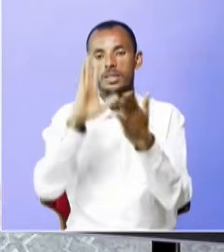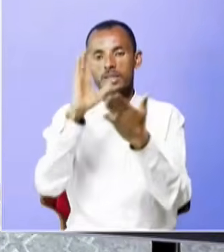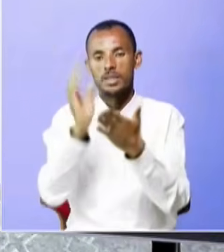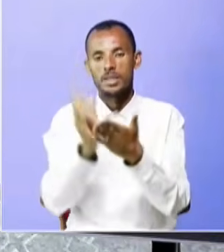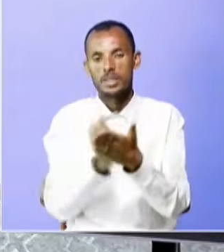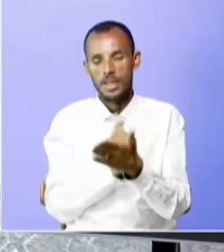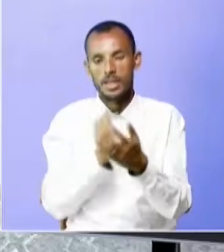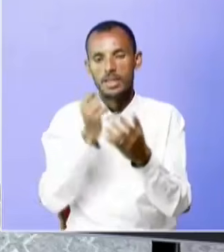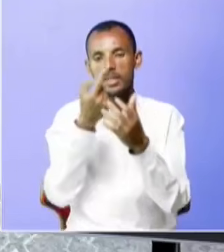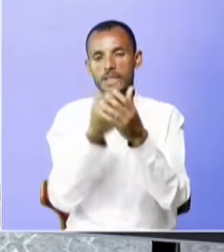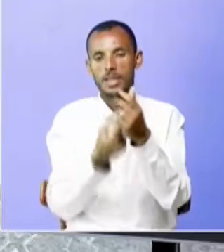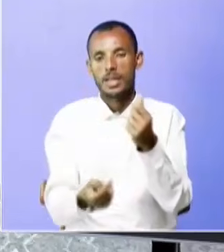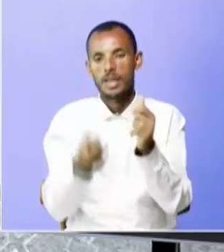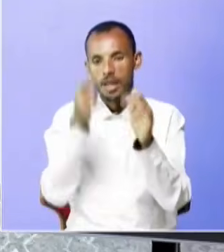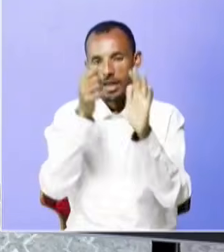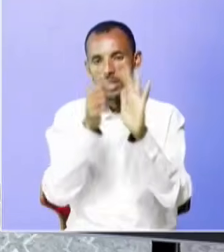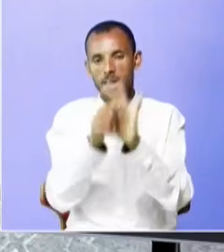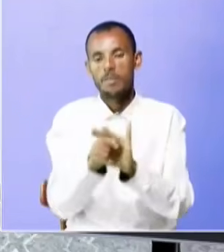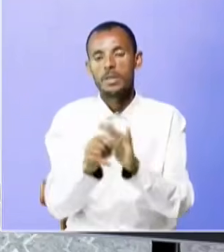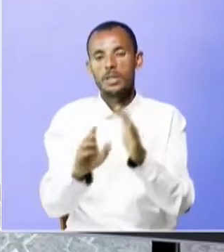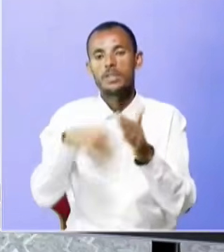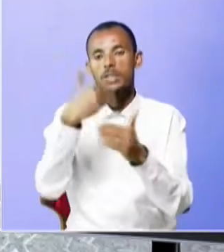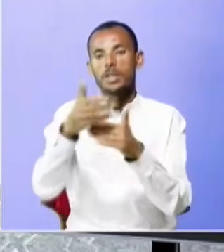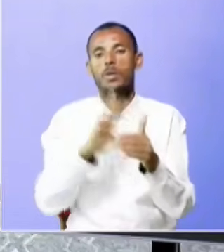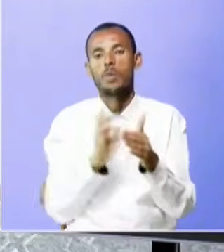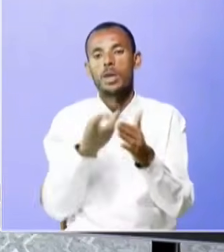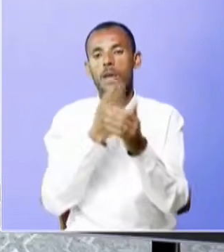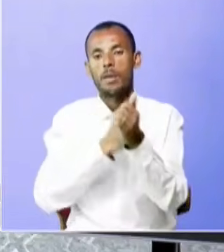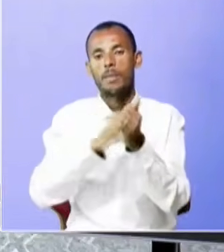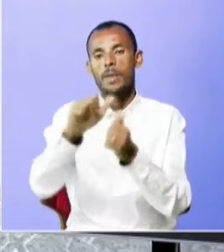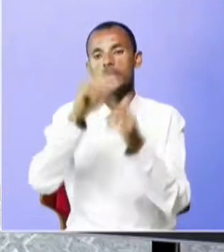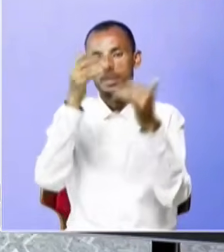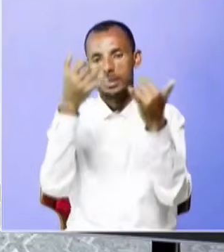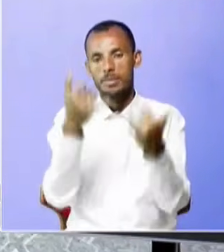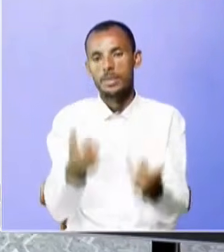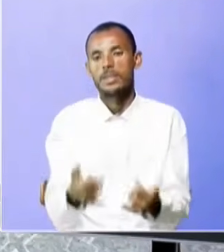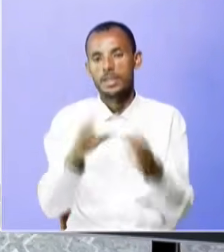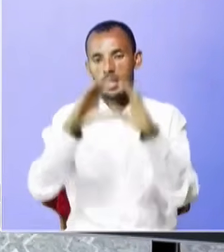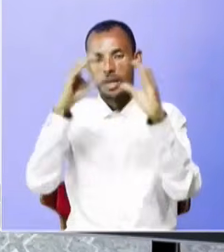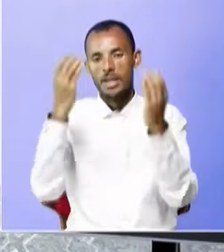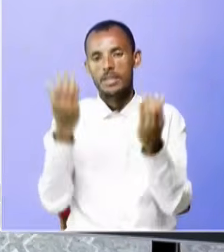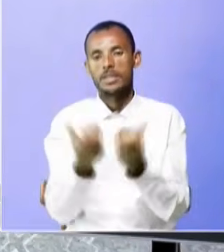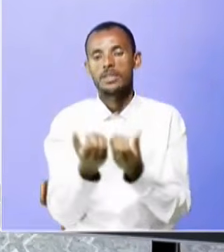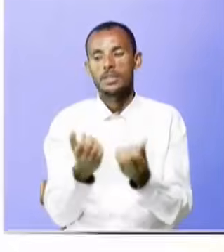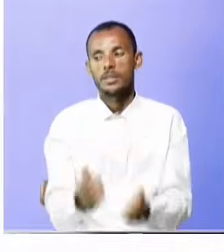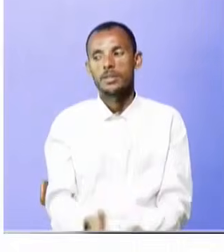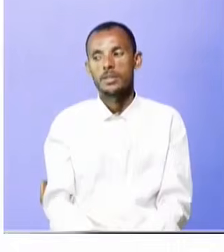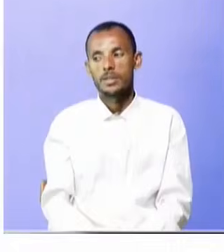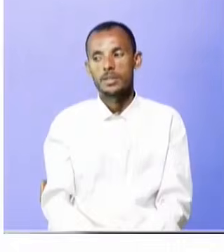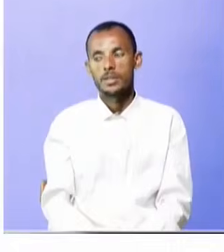a single example, then we proceed to the present lesson. Okay.